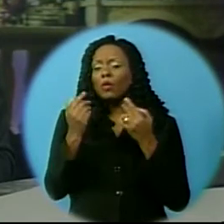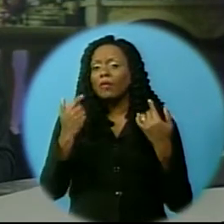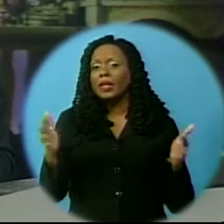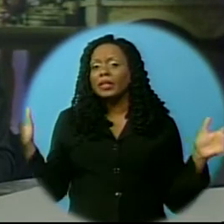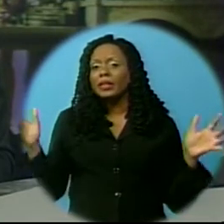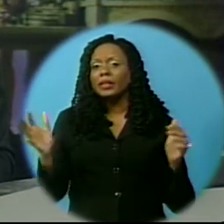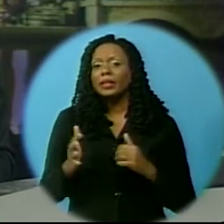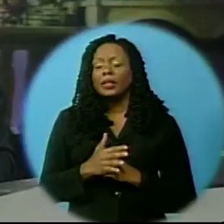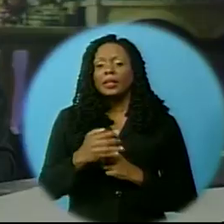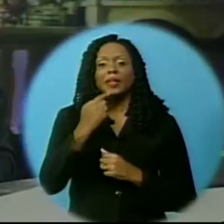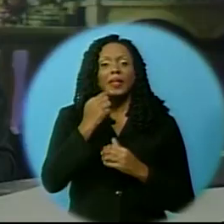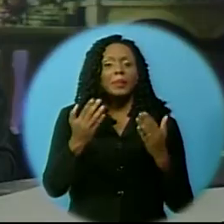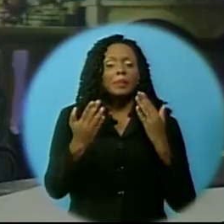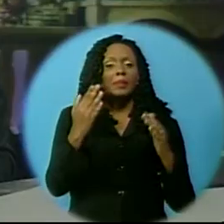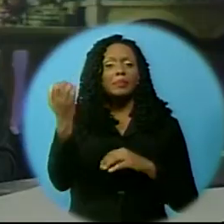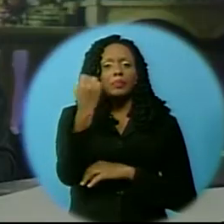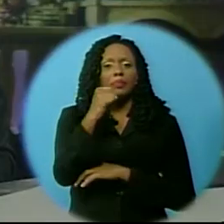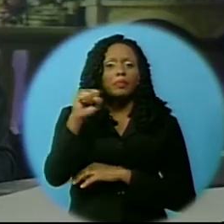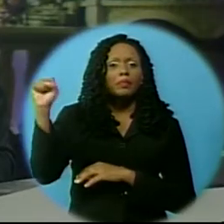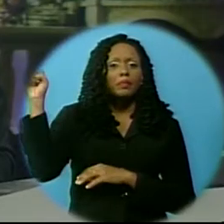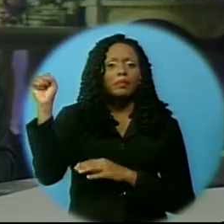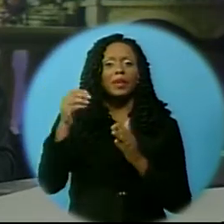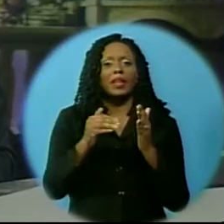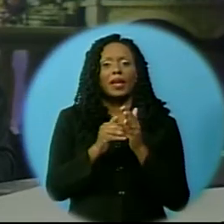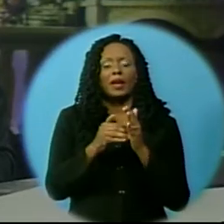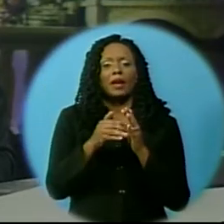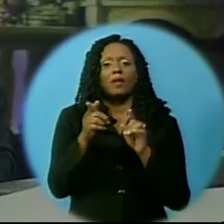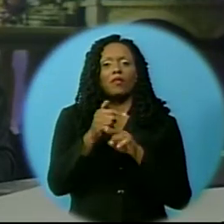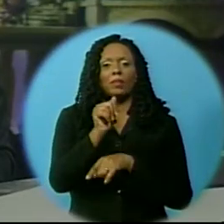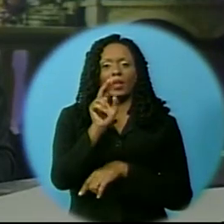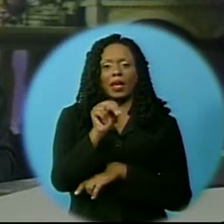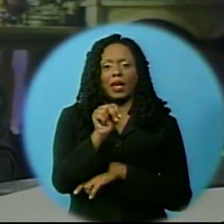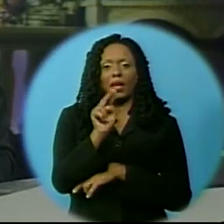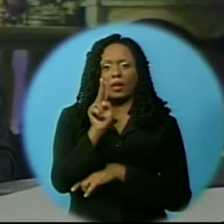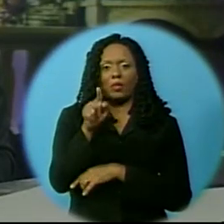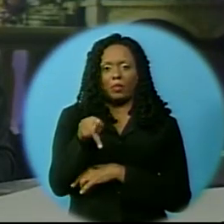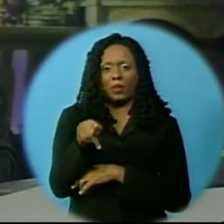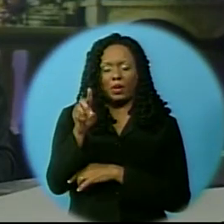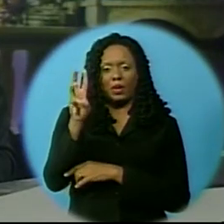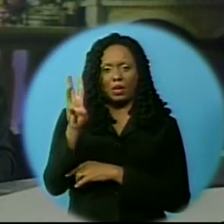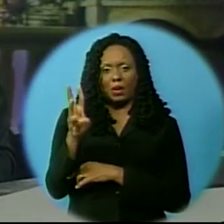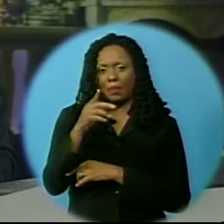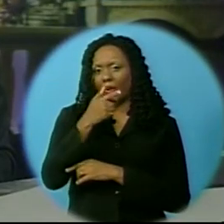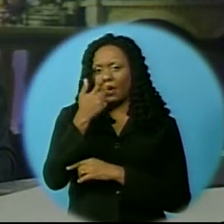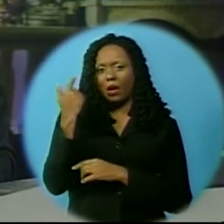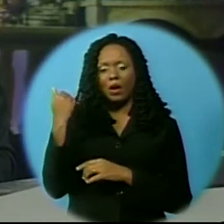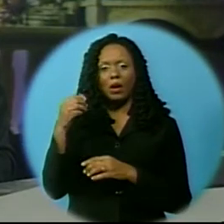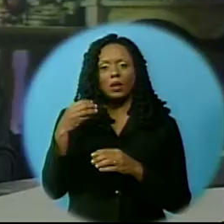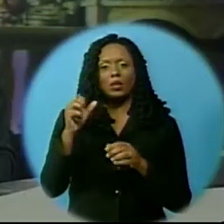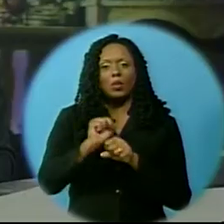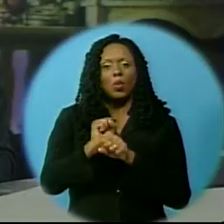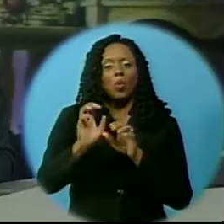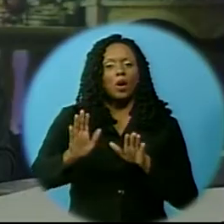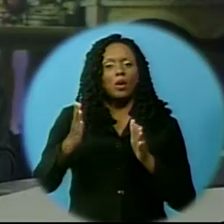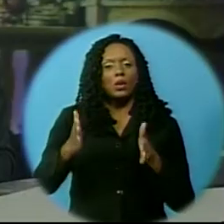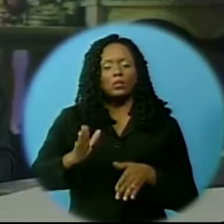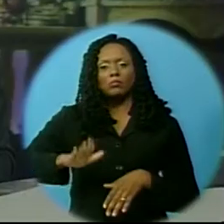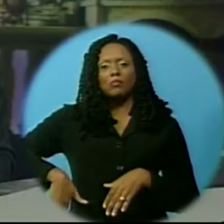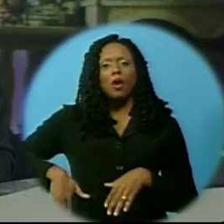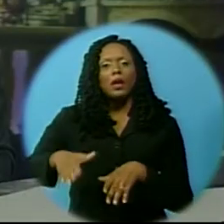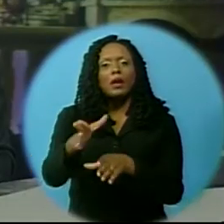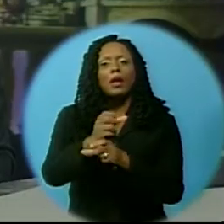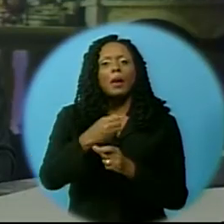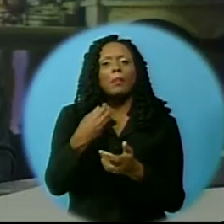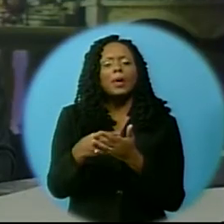threats of possible industrial action from the National Union of Public Workers regarding a settlement for the displaced workers sent home early last